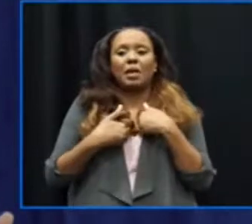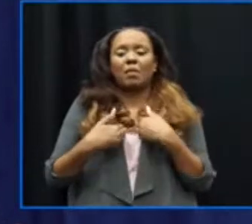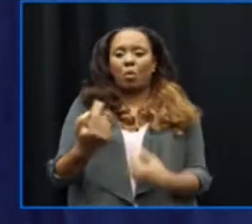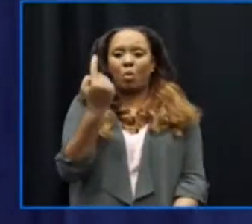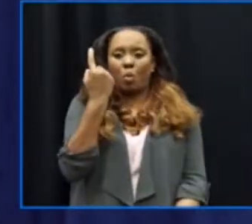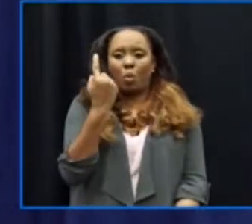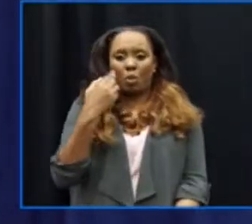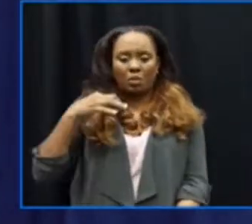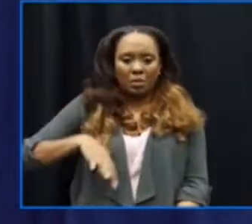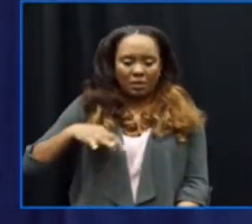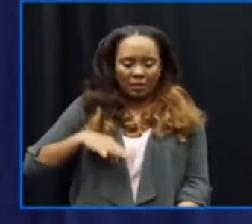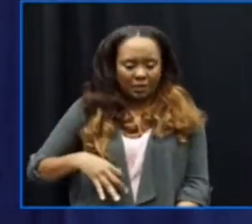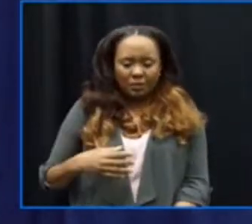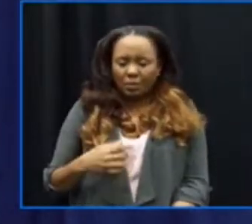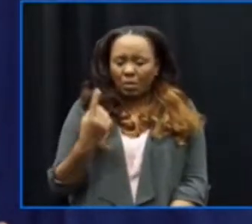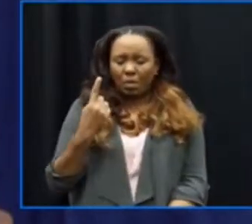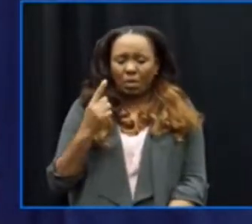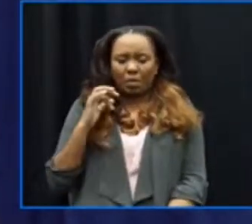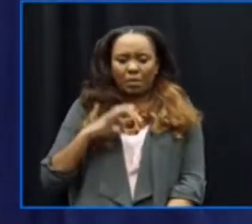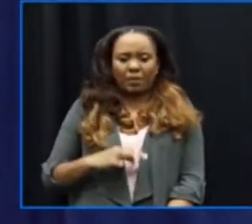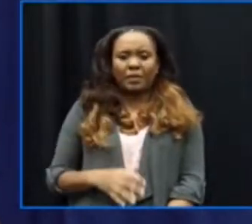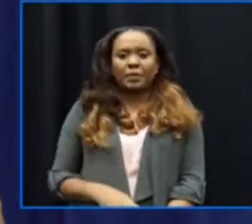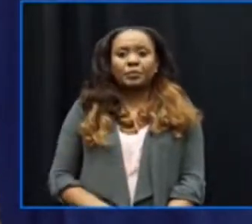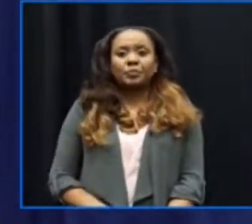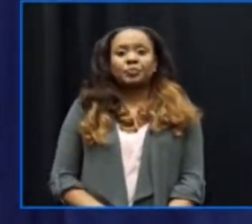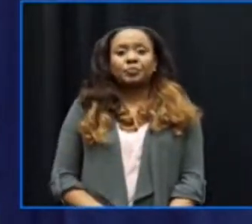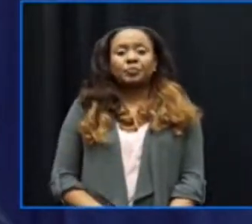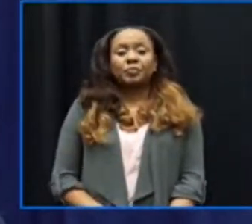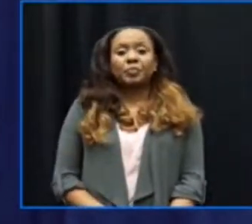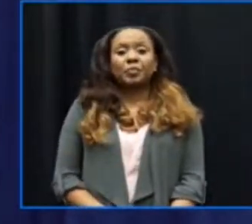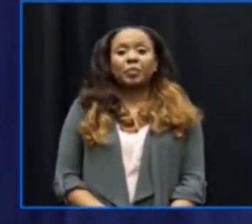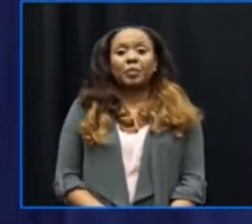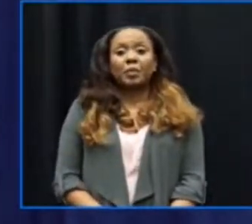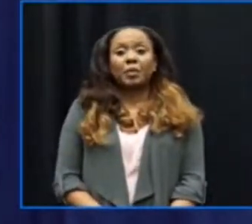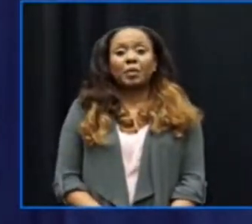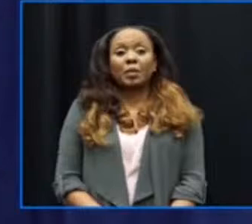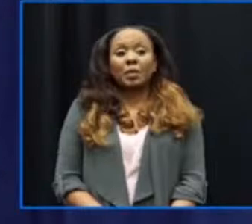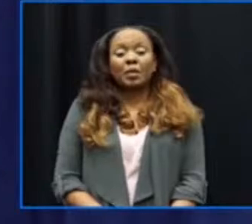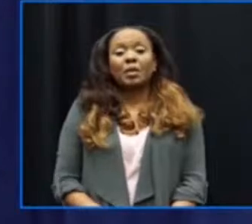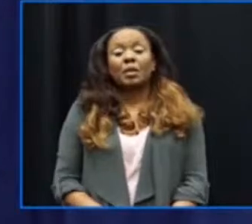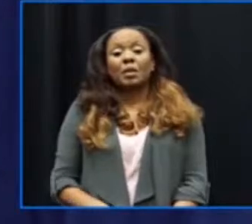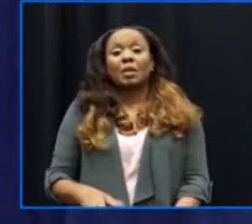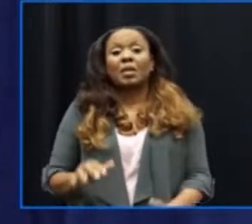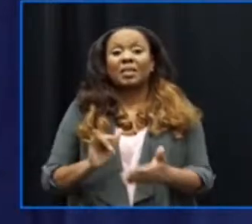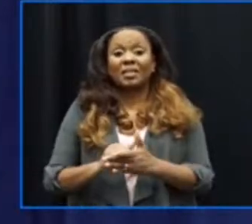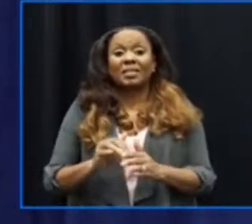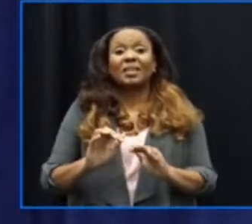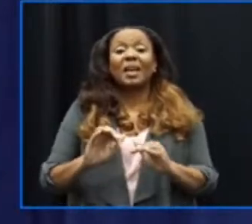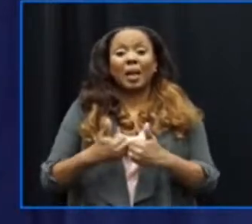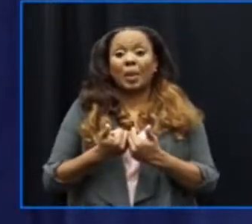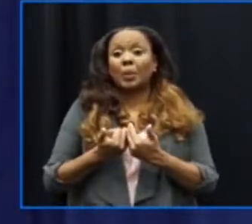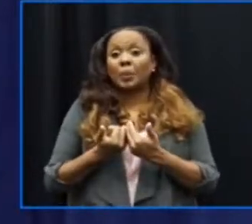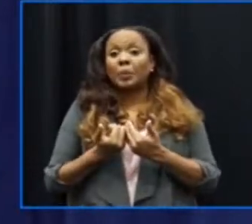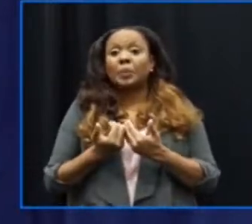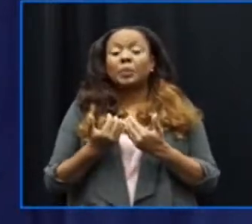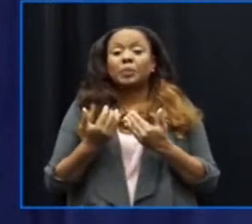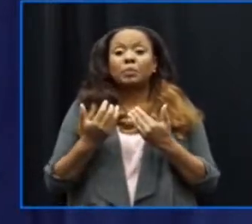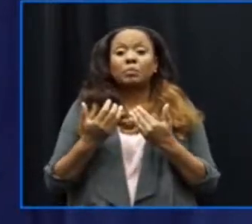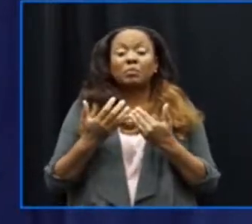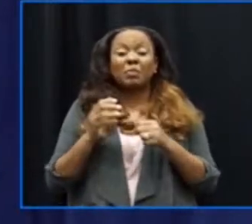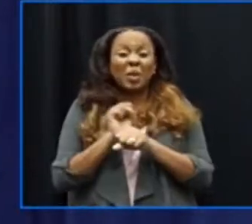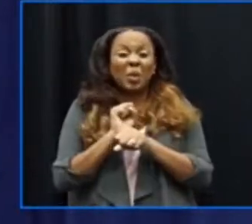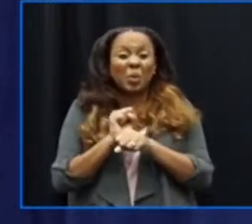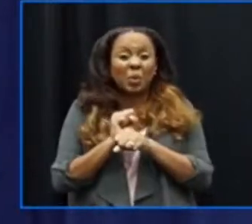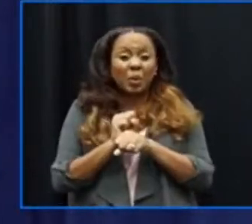everybody just because they're elderly. Right? And that's their basic pillar of income security that's paid. It could be means tested,